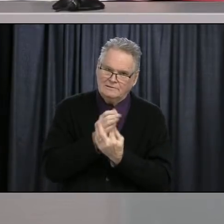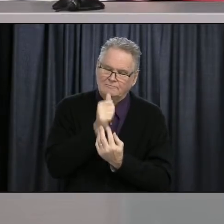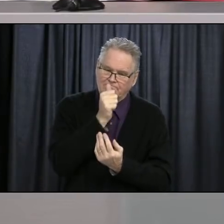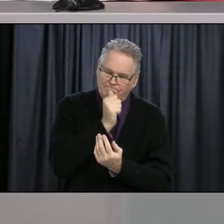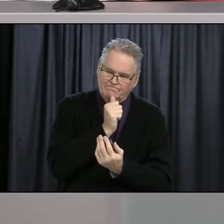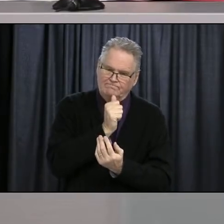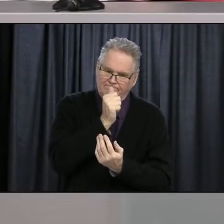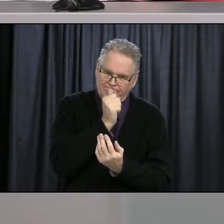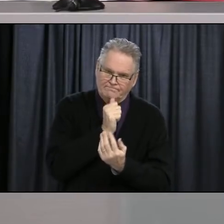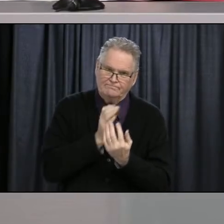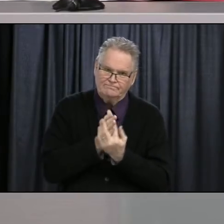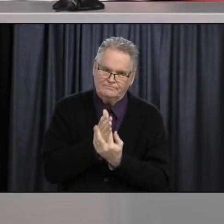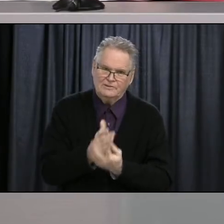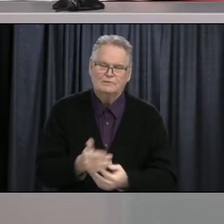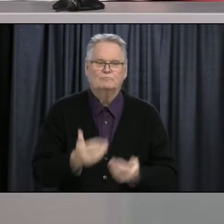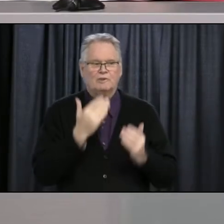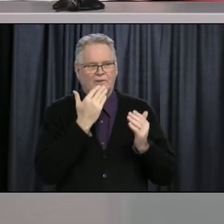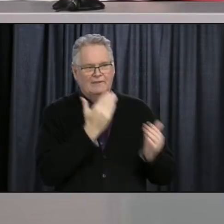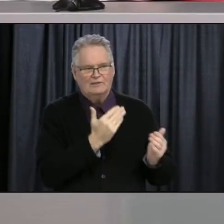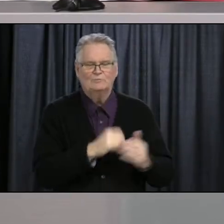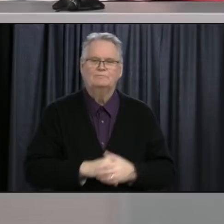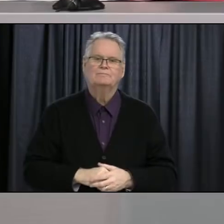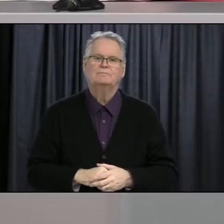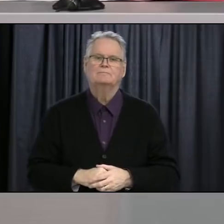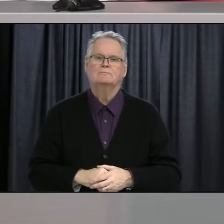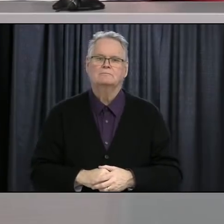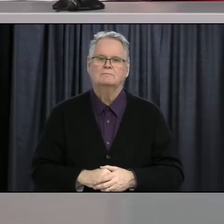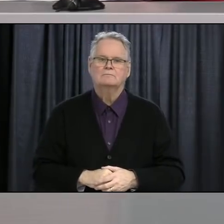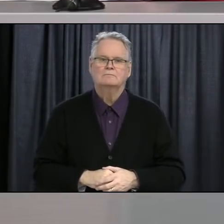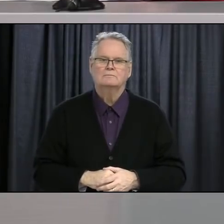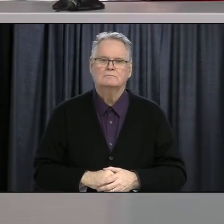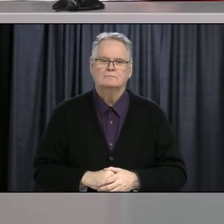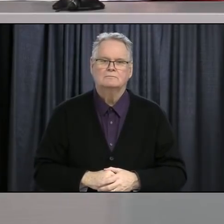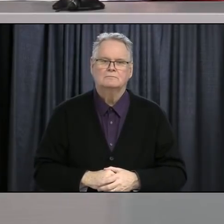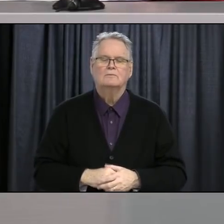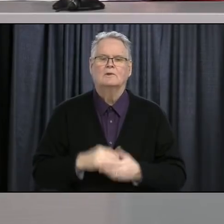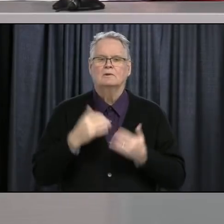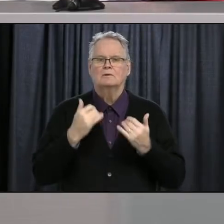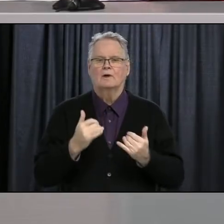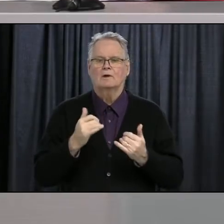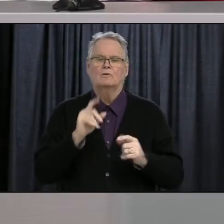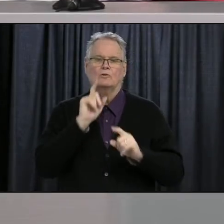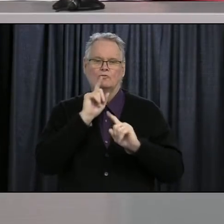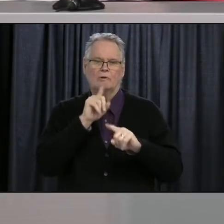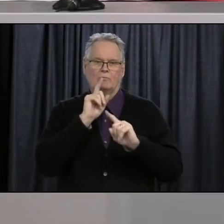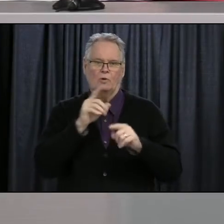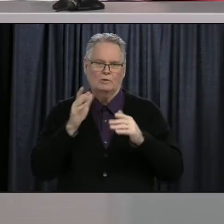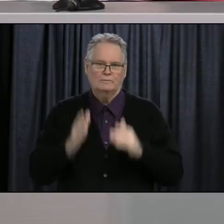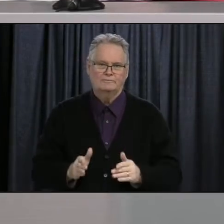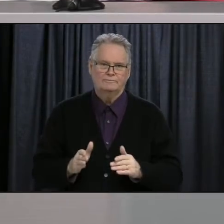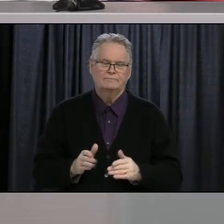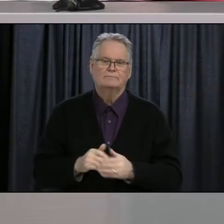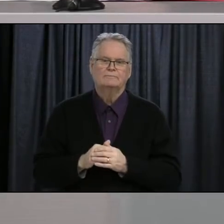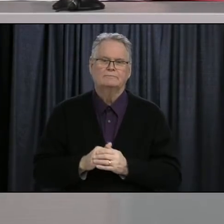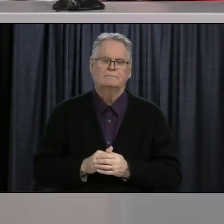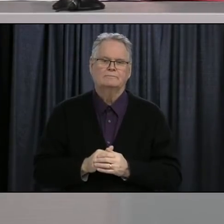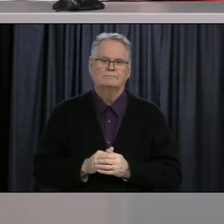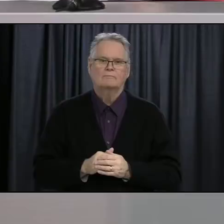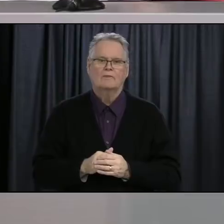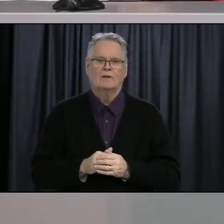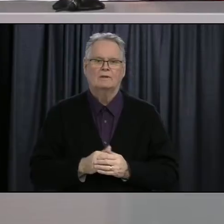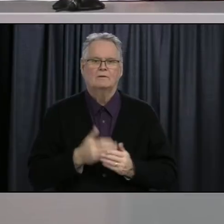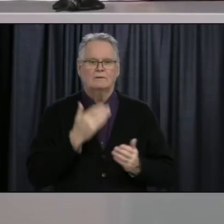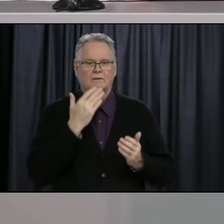Well, thank you, Minister Haggie. I'll now open it up to the media for questions. Thank you, Premier. For the benefit of our speakers, there are